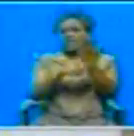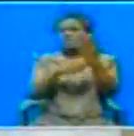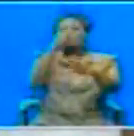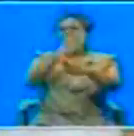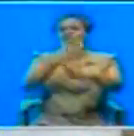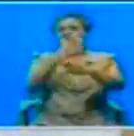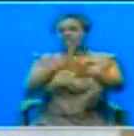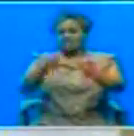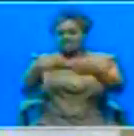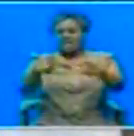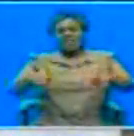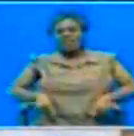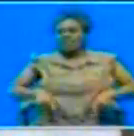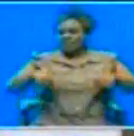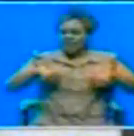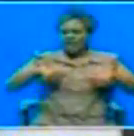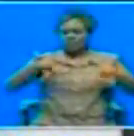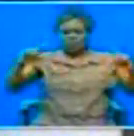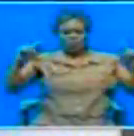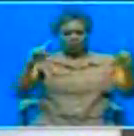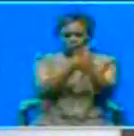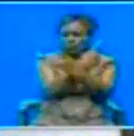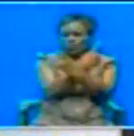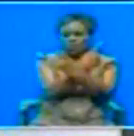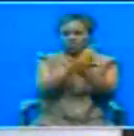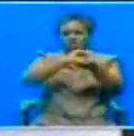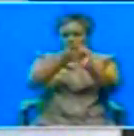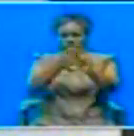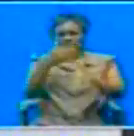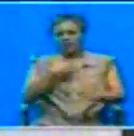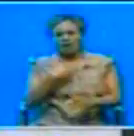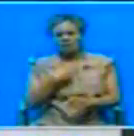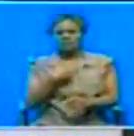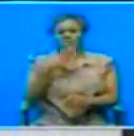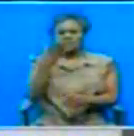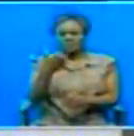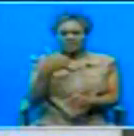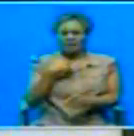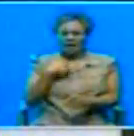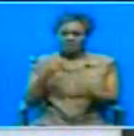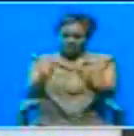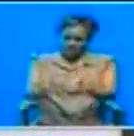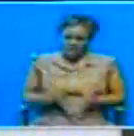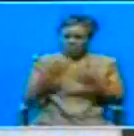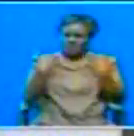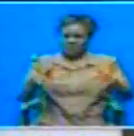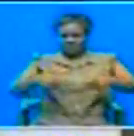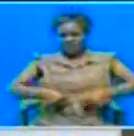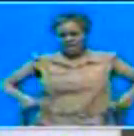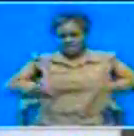concealed, life has just taken an unexpected turn. They're the latest victims of rape in